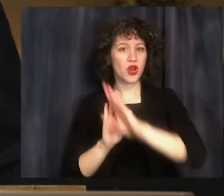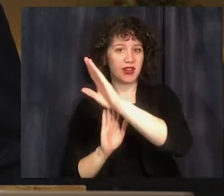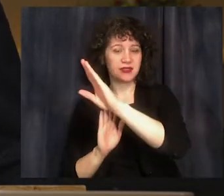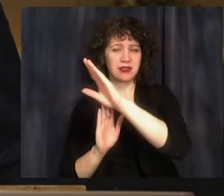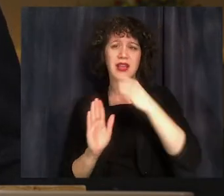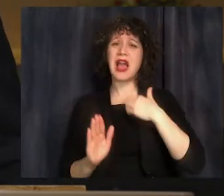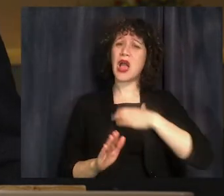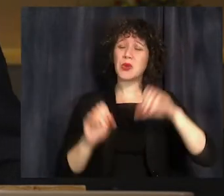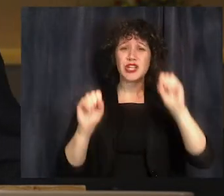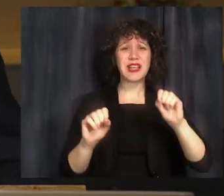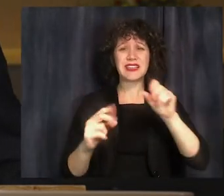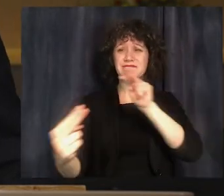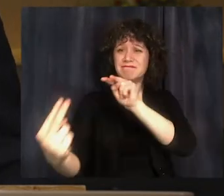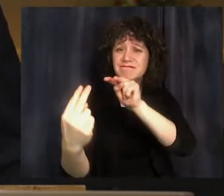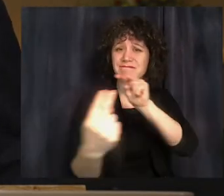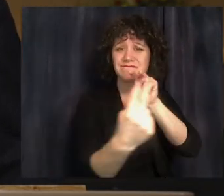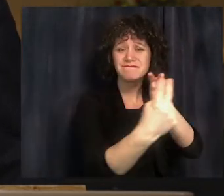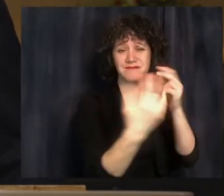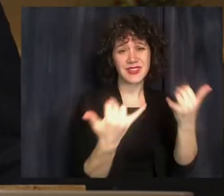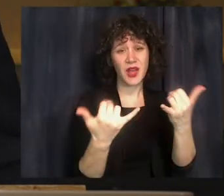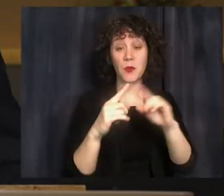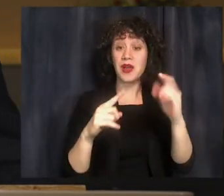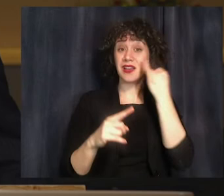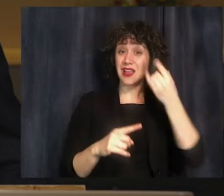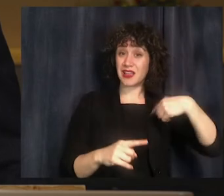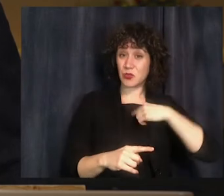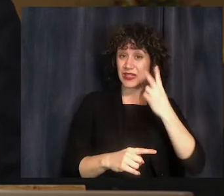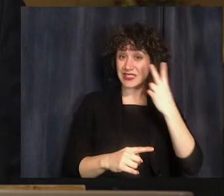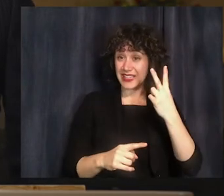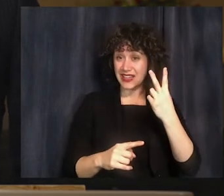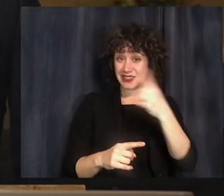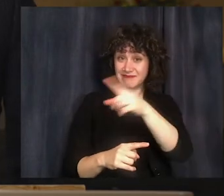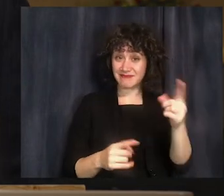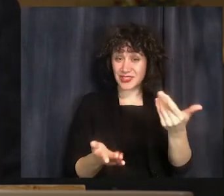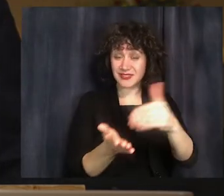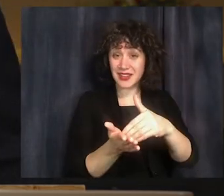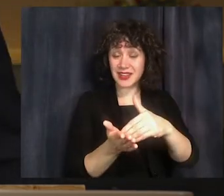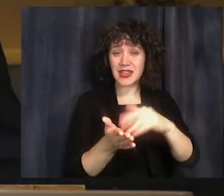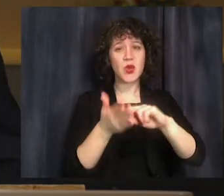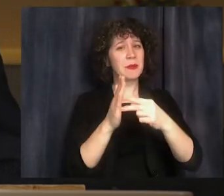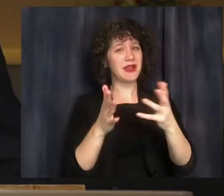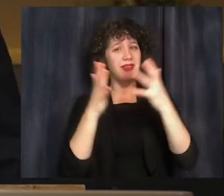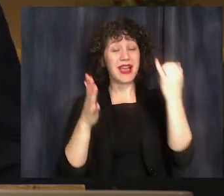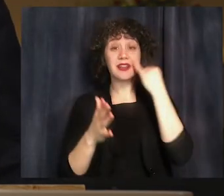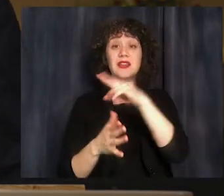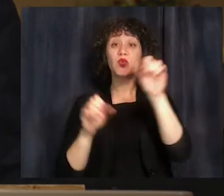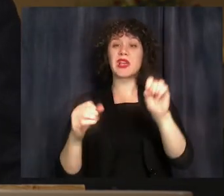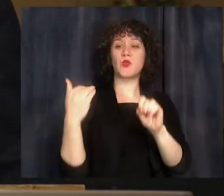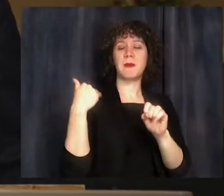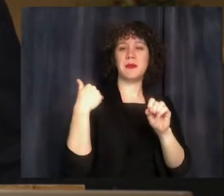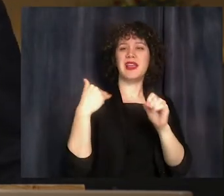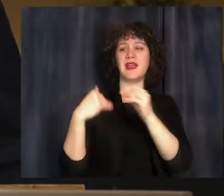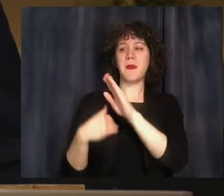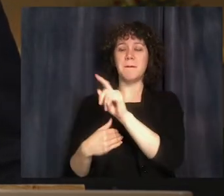you face to face right now. But if we see each other again, it would mean a lot to me if you could remind me of Betty's story. Show